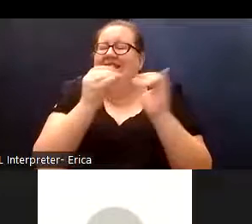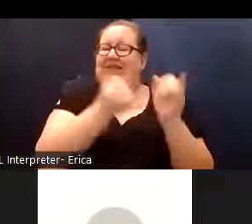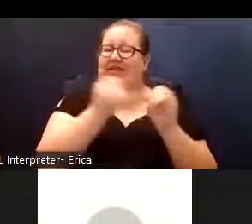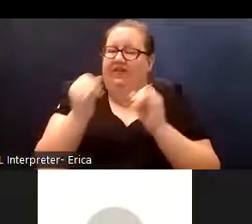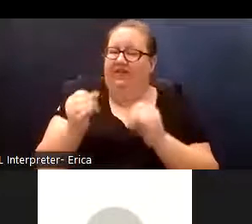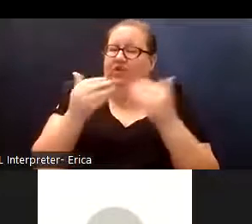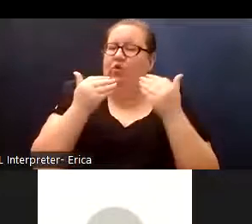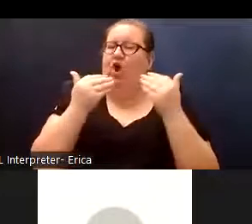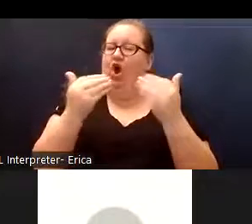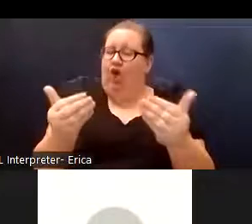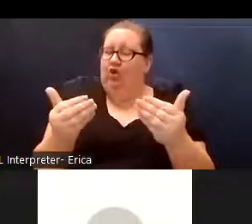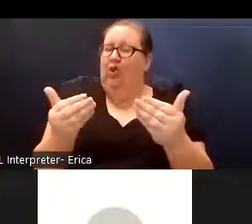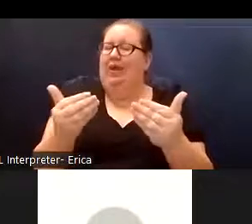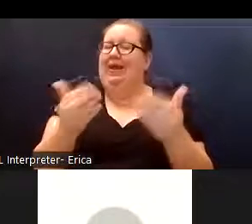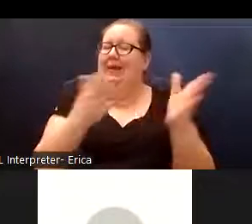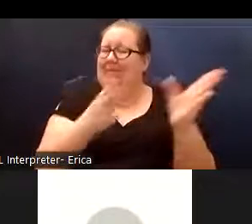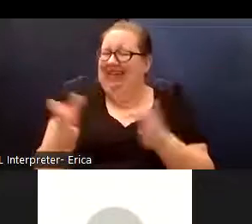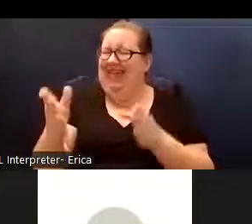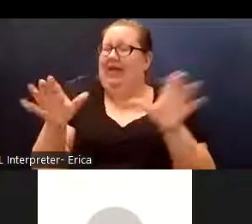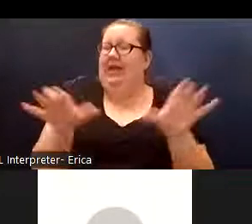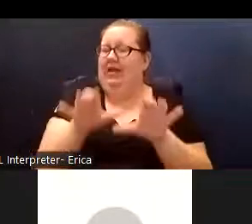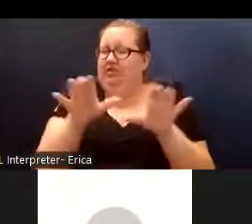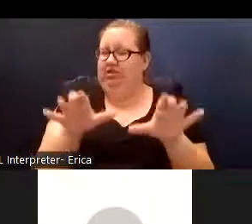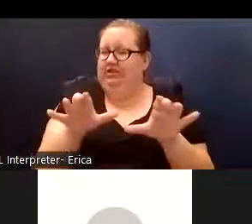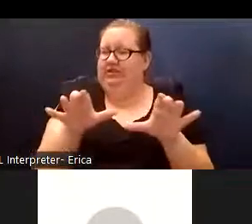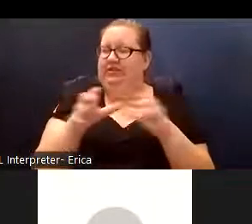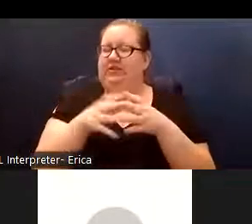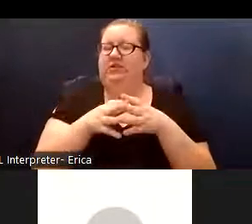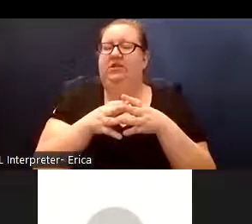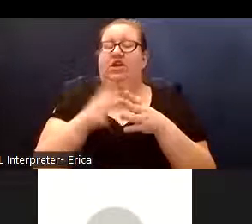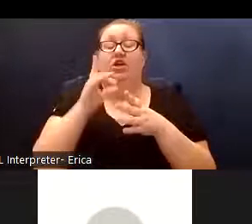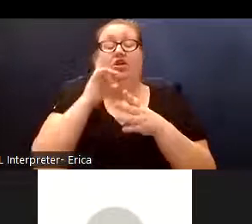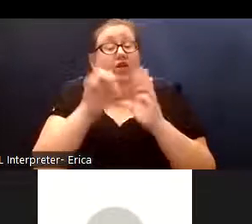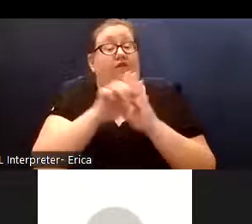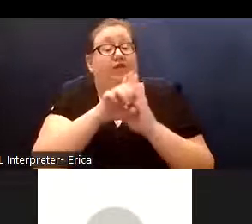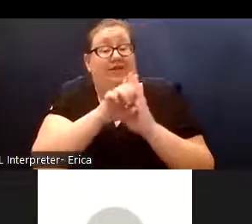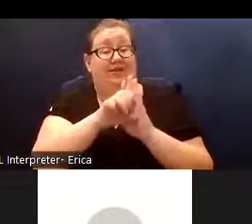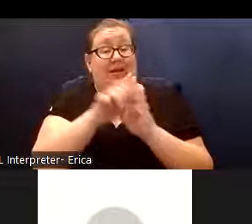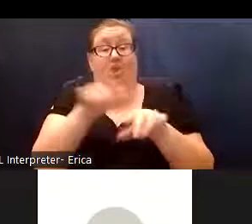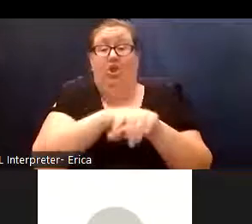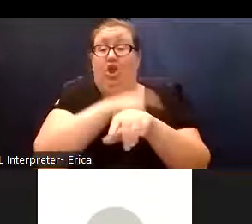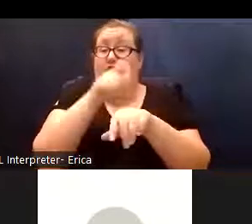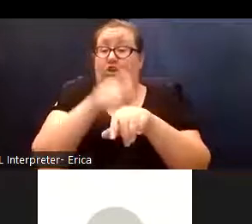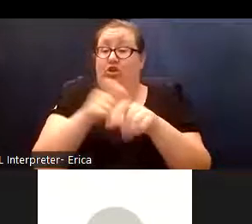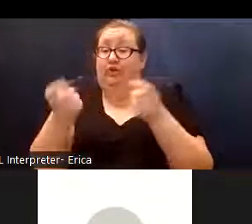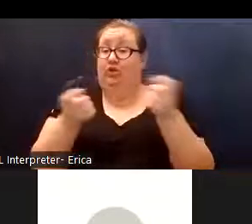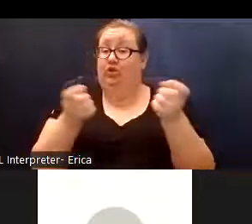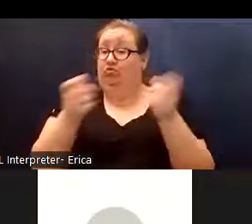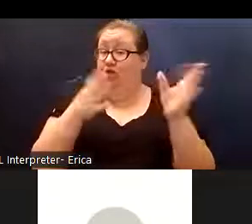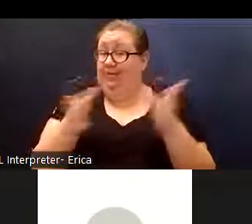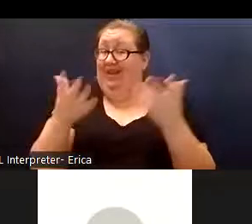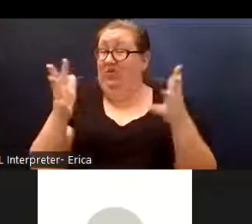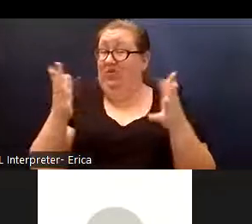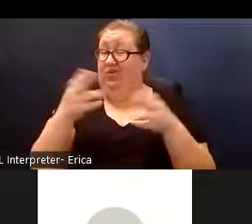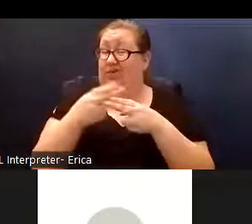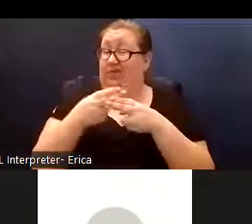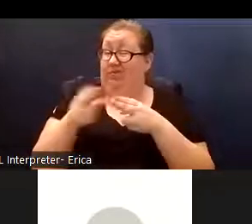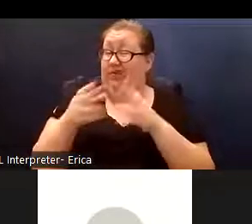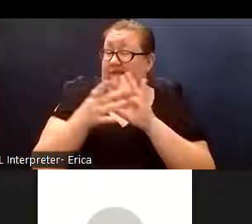planned actions. So, for example, the long-term control plan, which was briefly mentioned in the